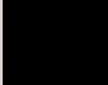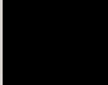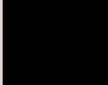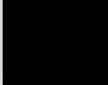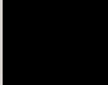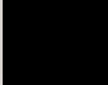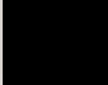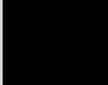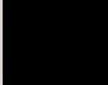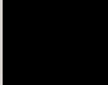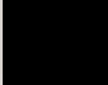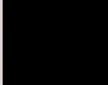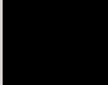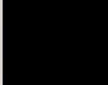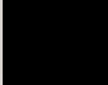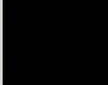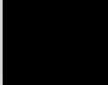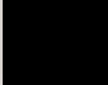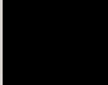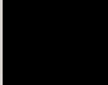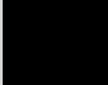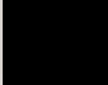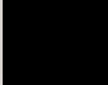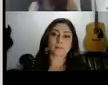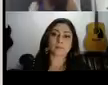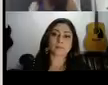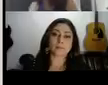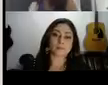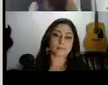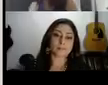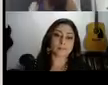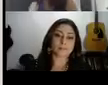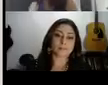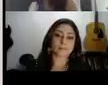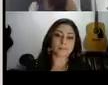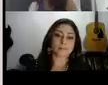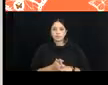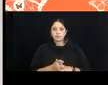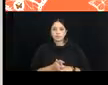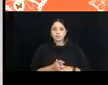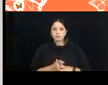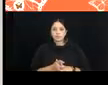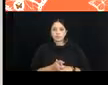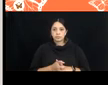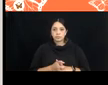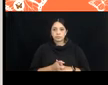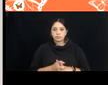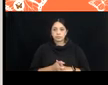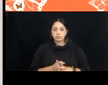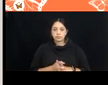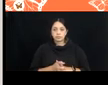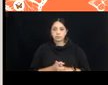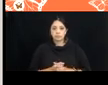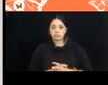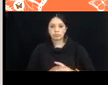be categorized together, right? So it's really a broad brushstroke of trying to put them